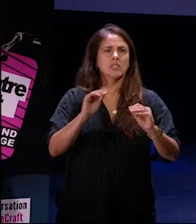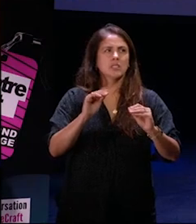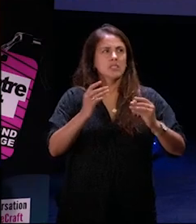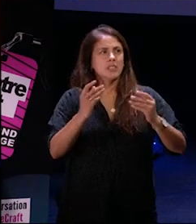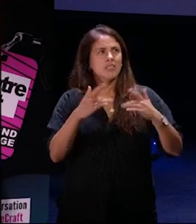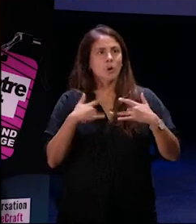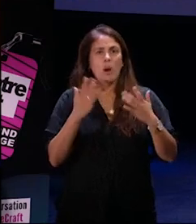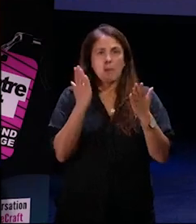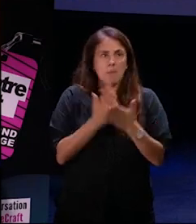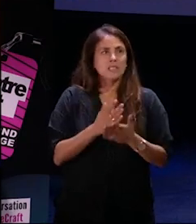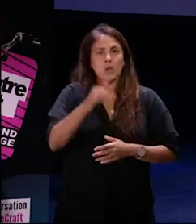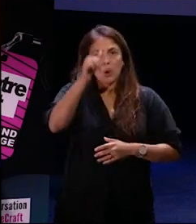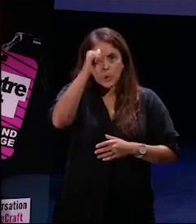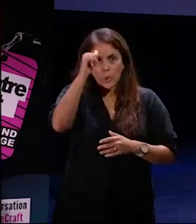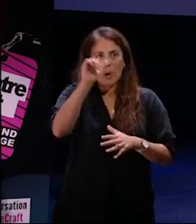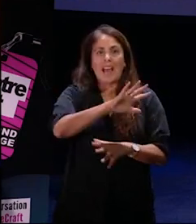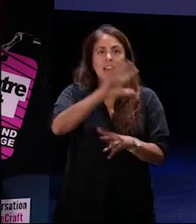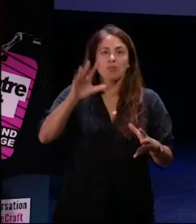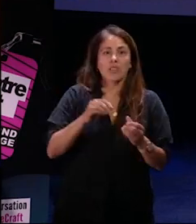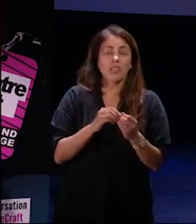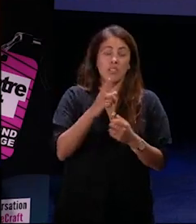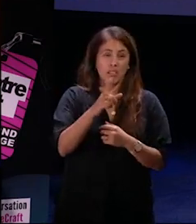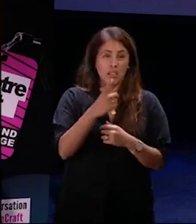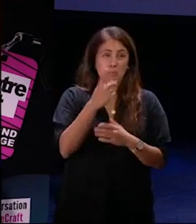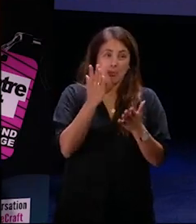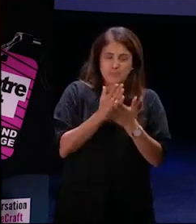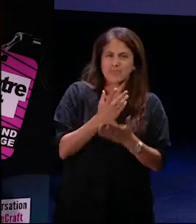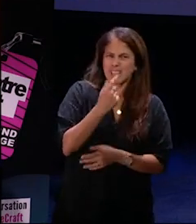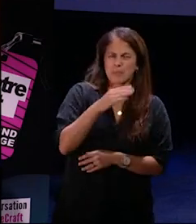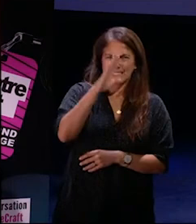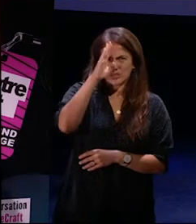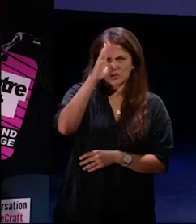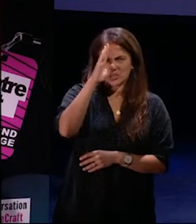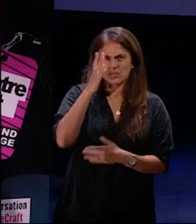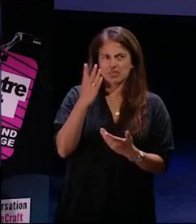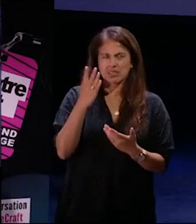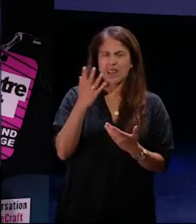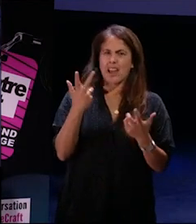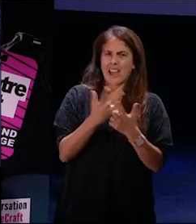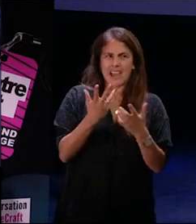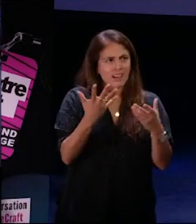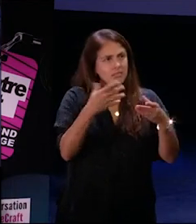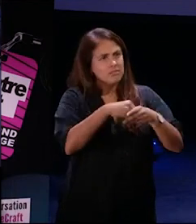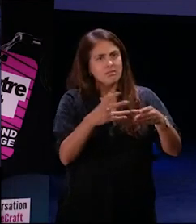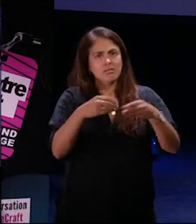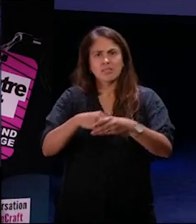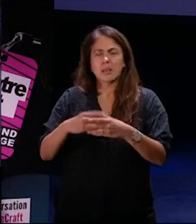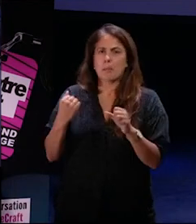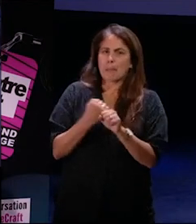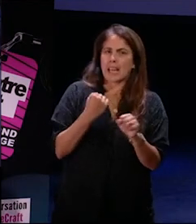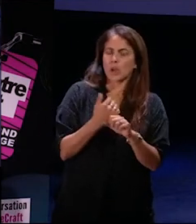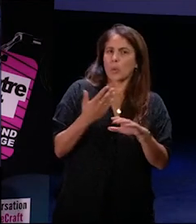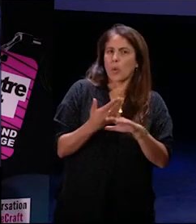know. And I think that's really dangerous because actually how one participates in making any work is a really